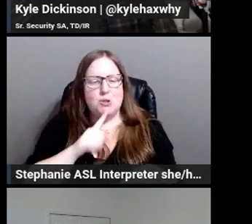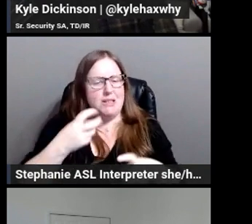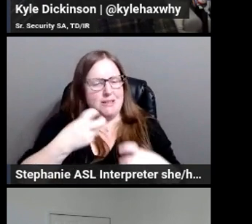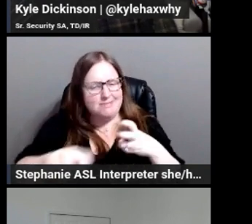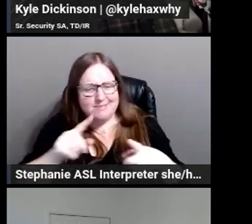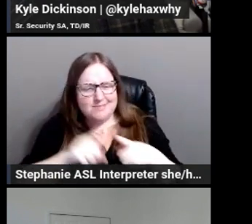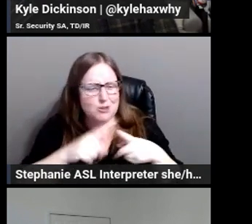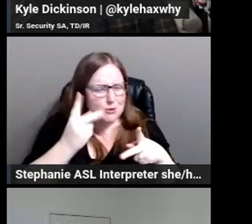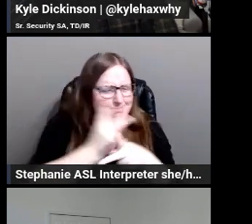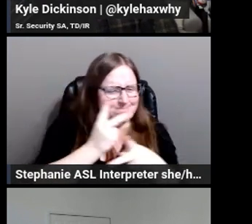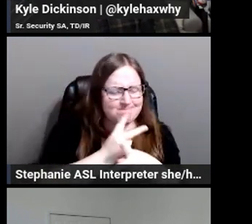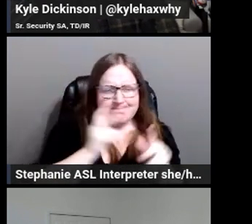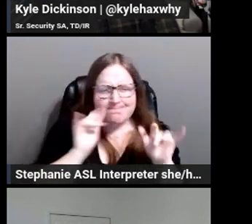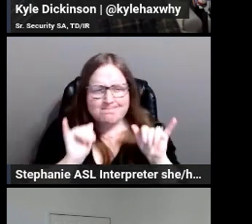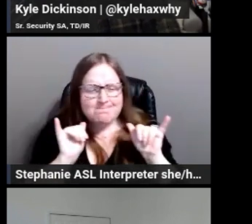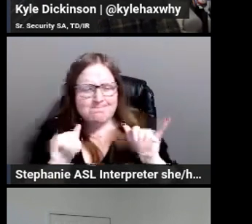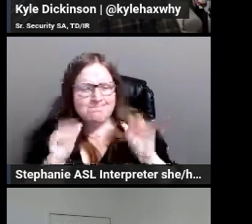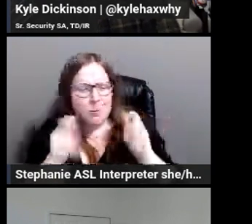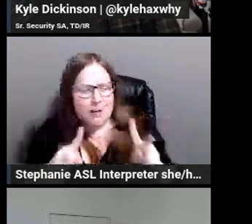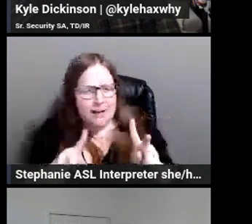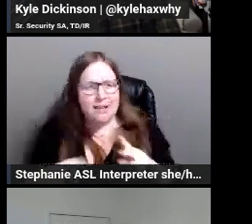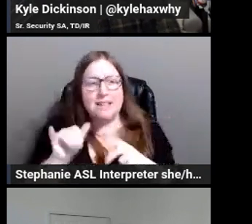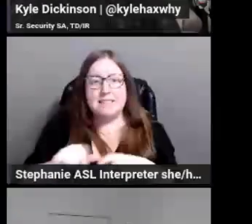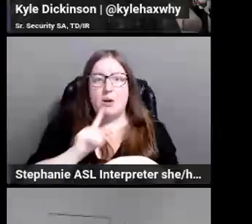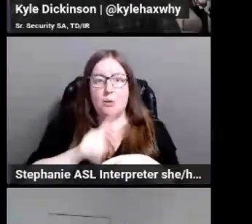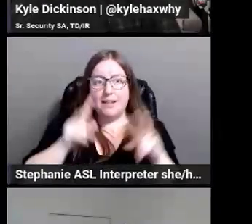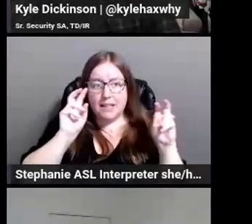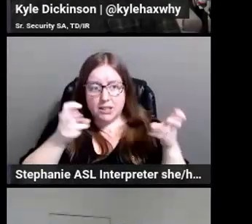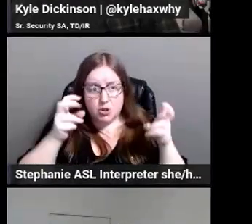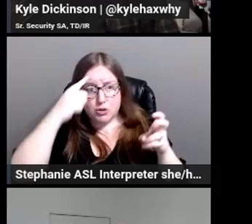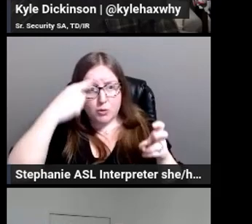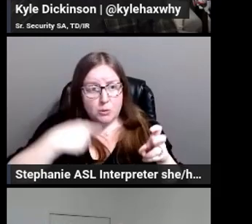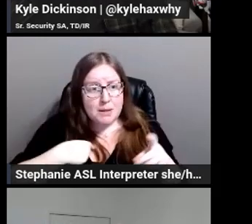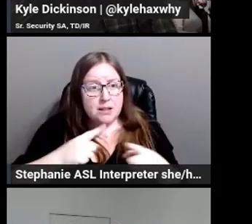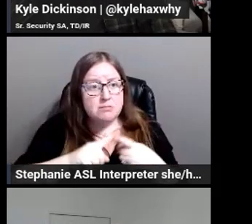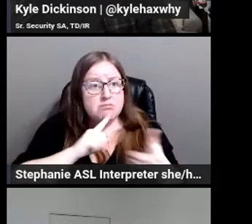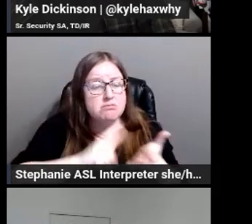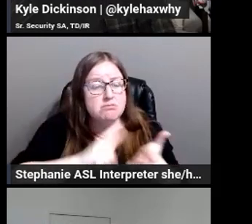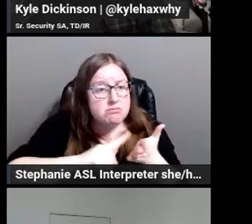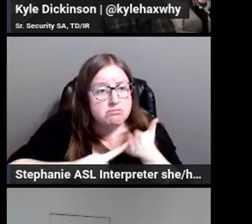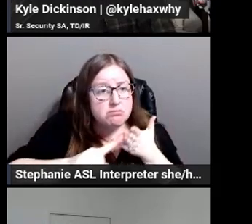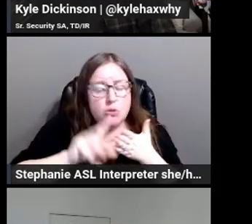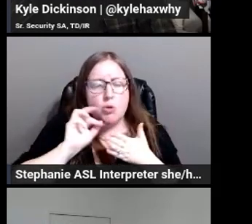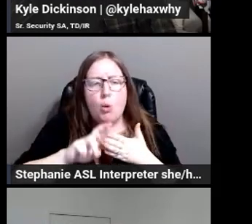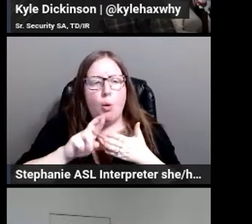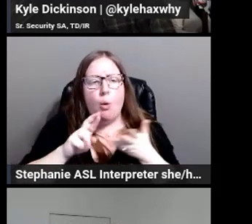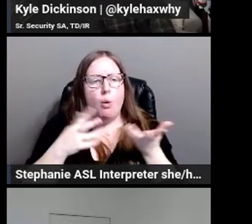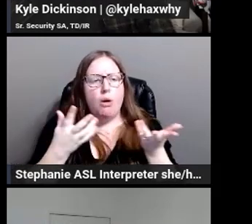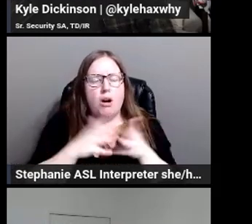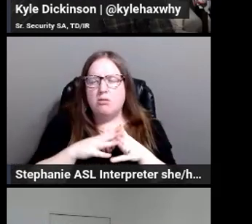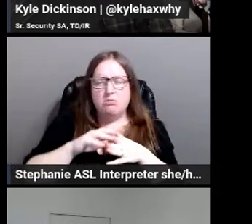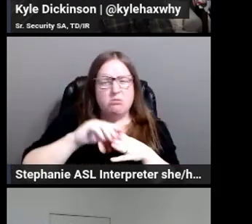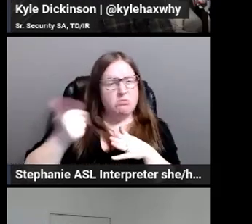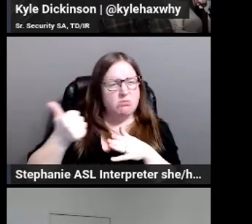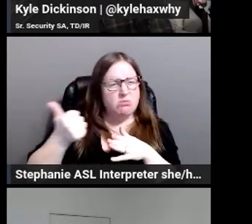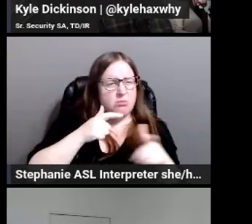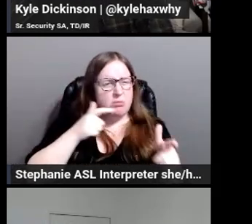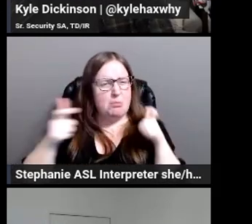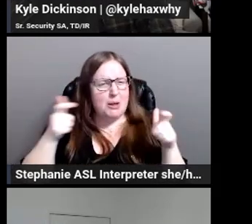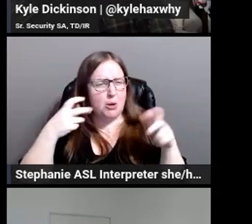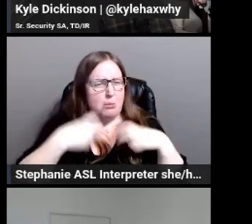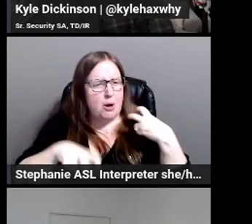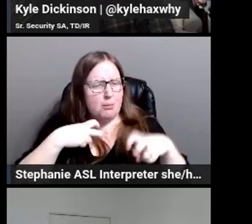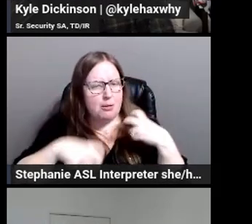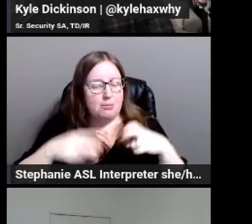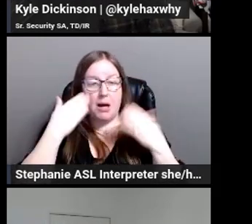dots and understand, is this really an issue for me to investigate, or is this something else of a bigger pattern. So I don't know